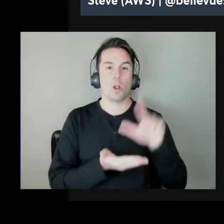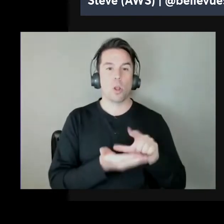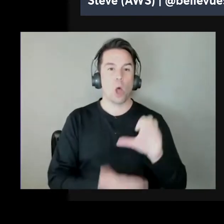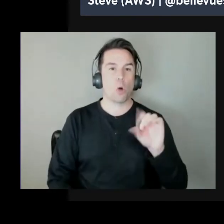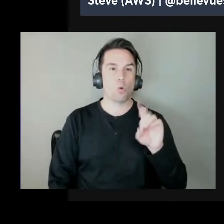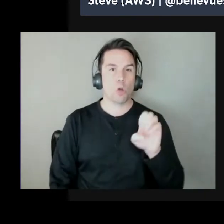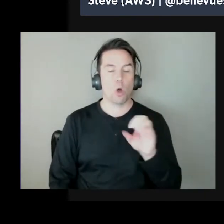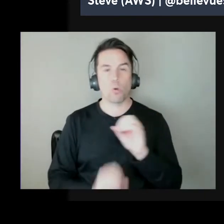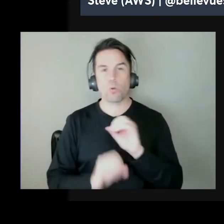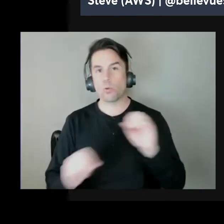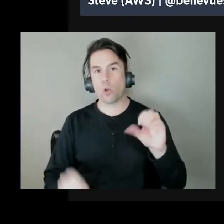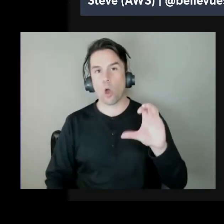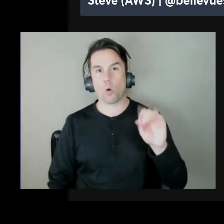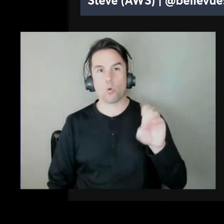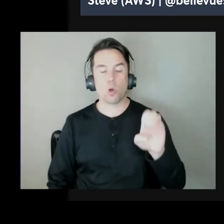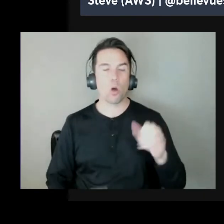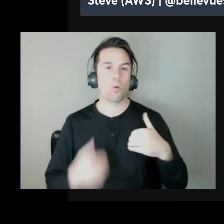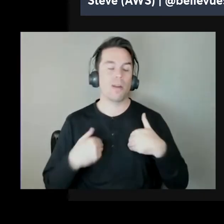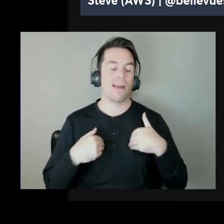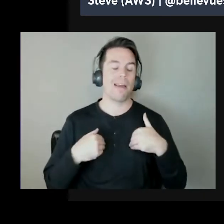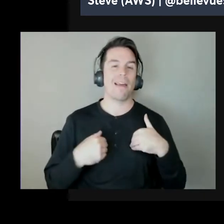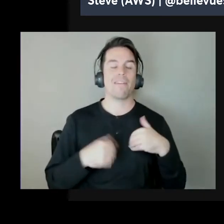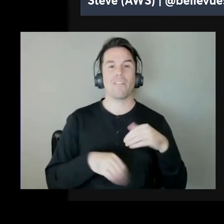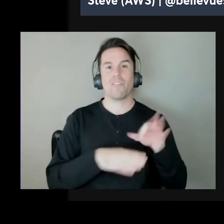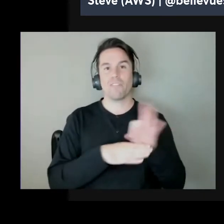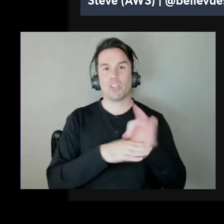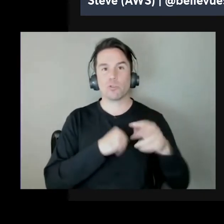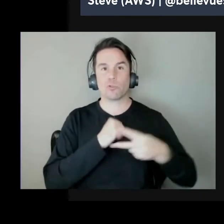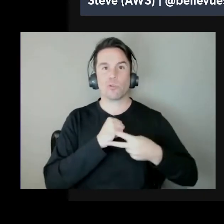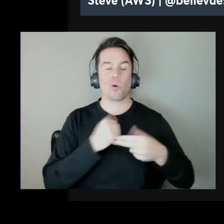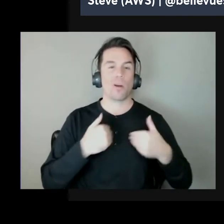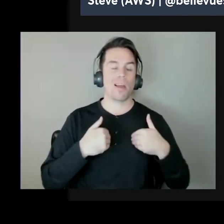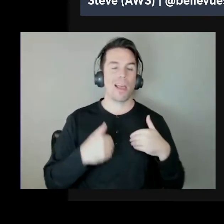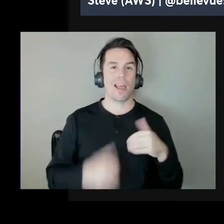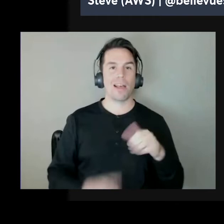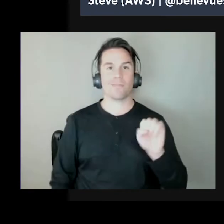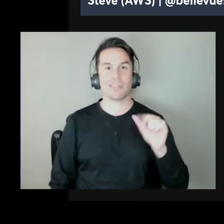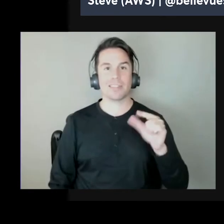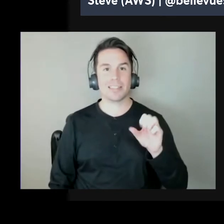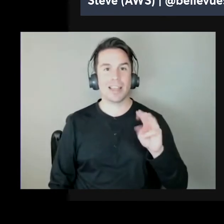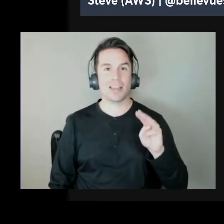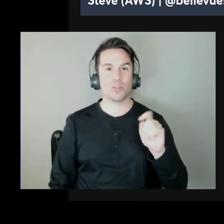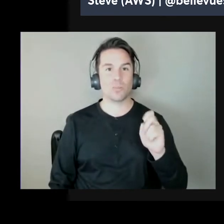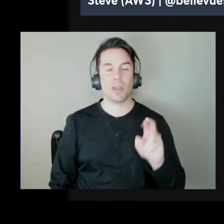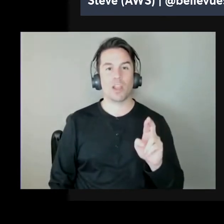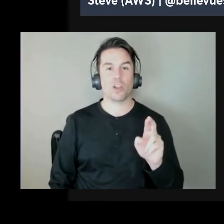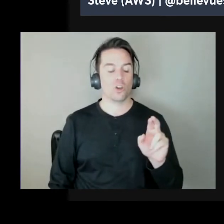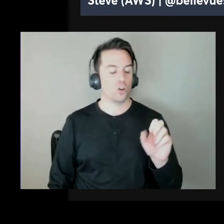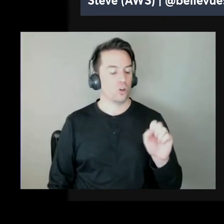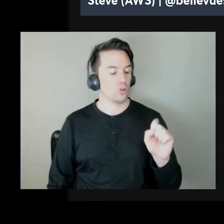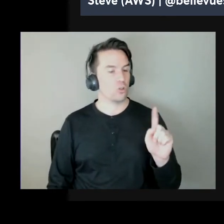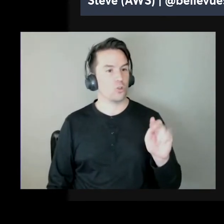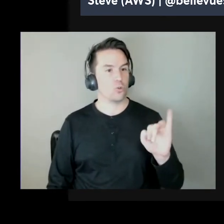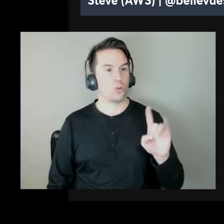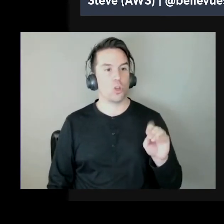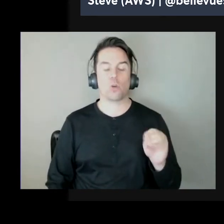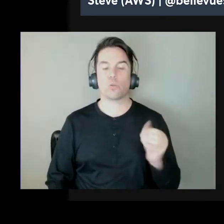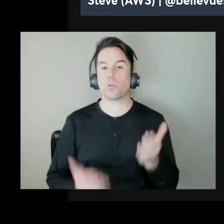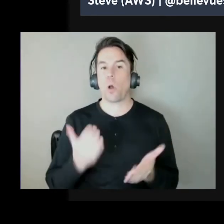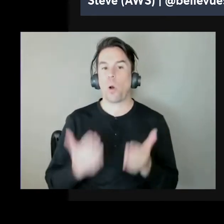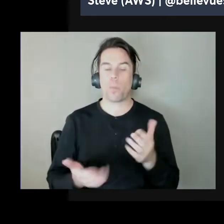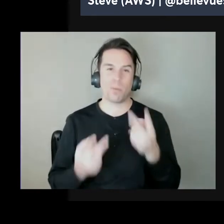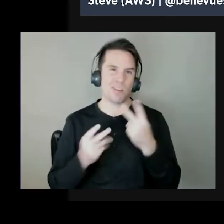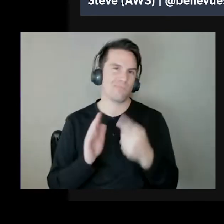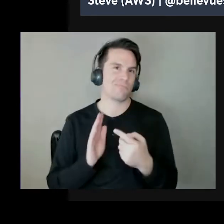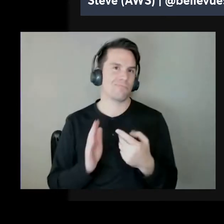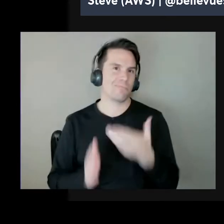training, we have SageMaker Studio. And on that note, maybe we check it out. What do you think? I was going to say, can